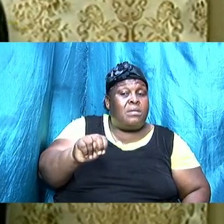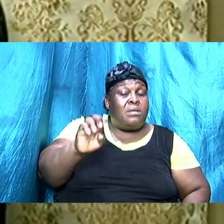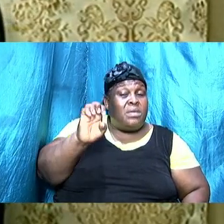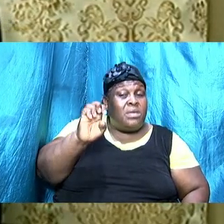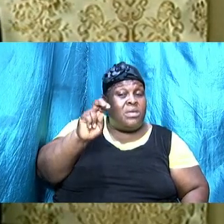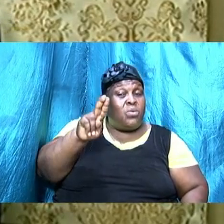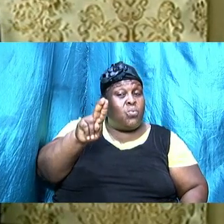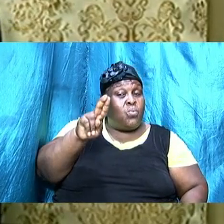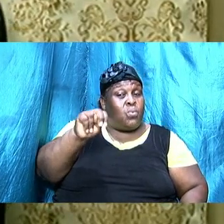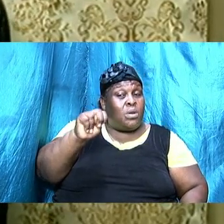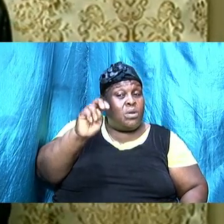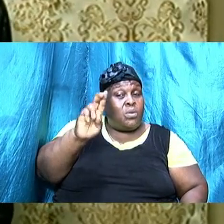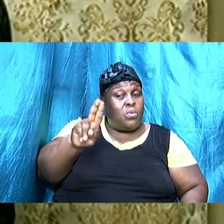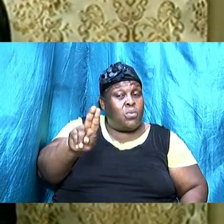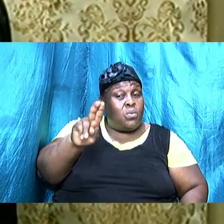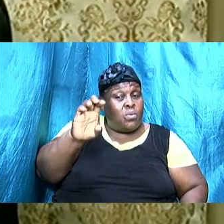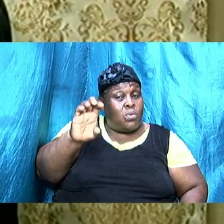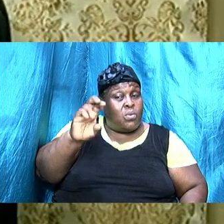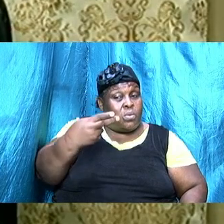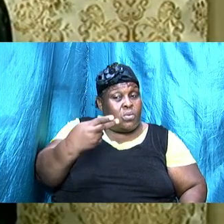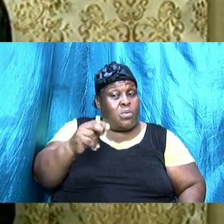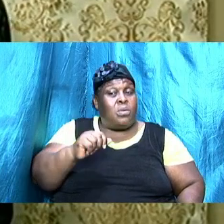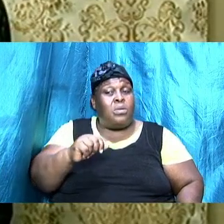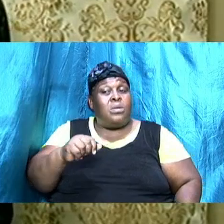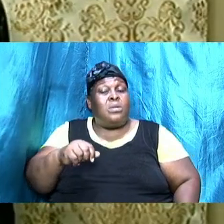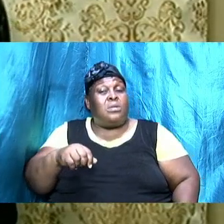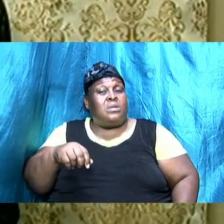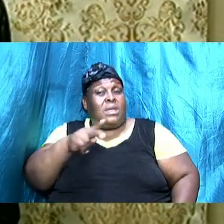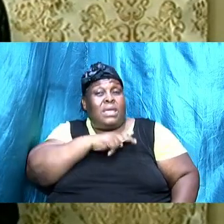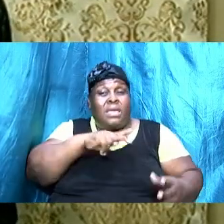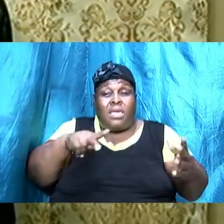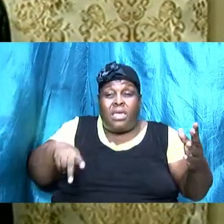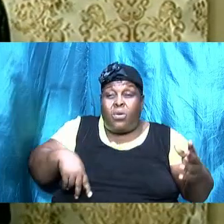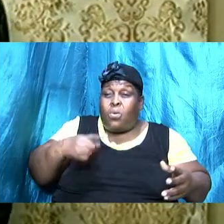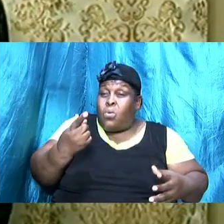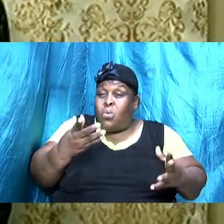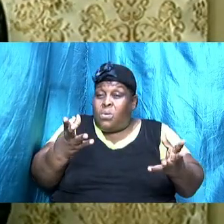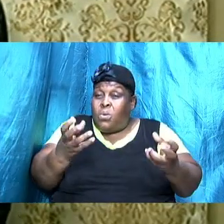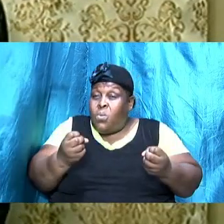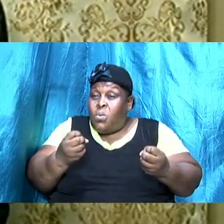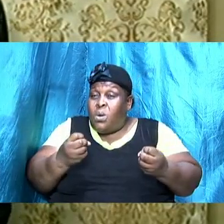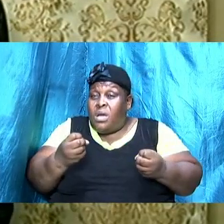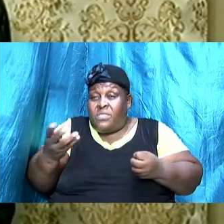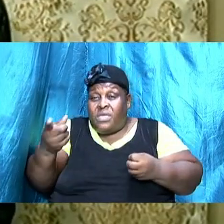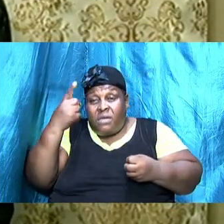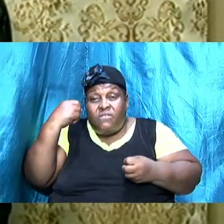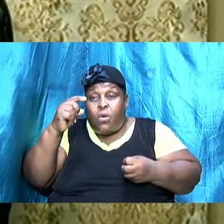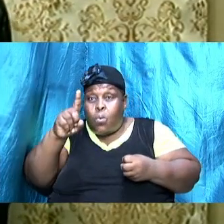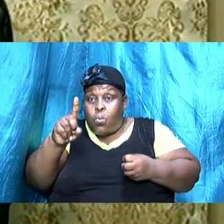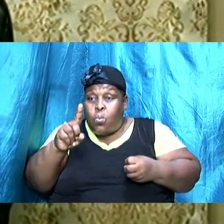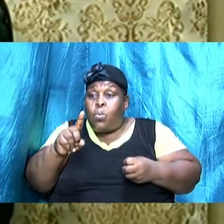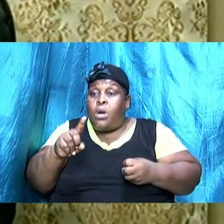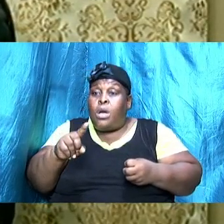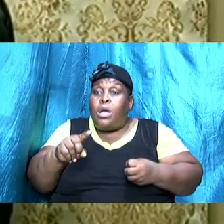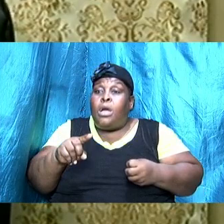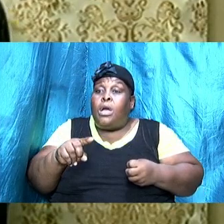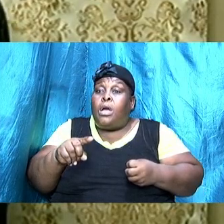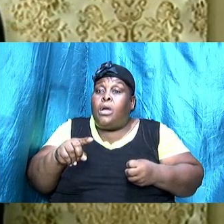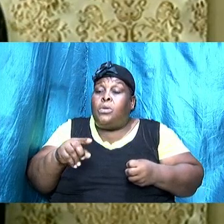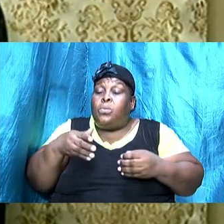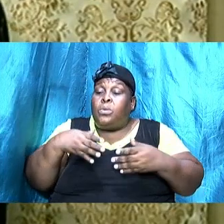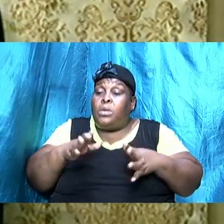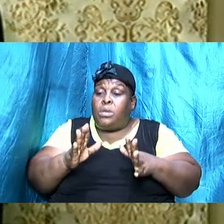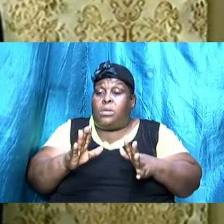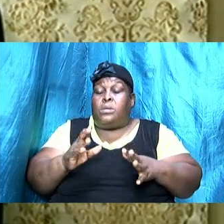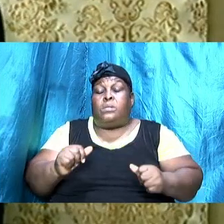to be procreating, and he just wanted them there for one purpose. So they became eunuchs. Men made them eunuchs,